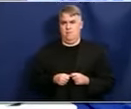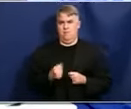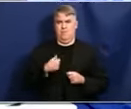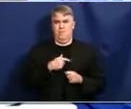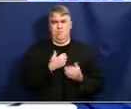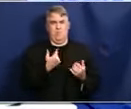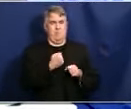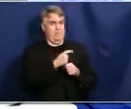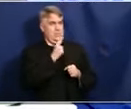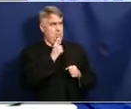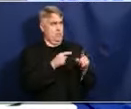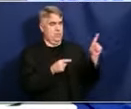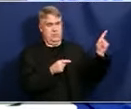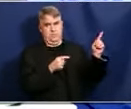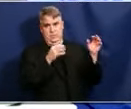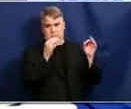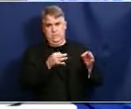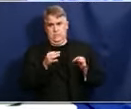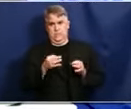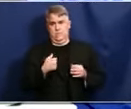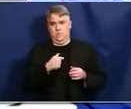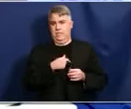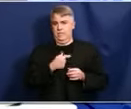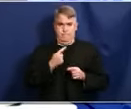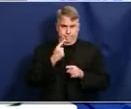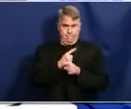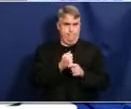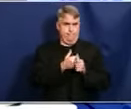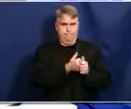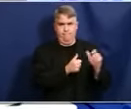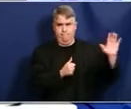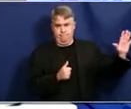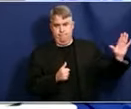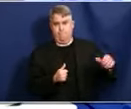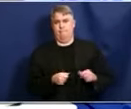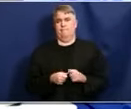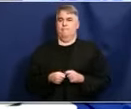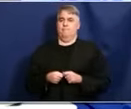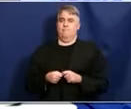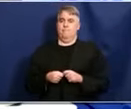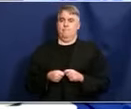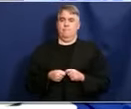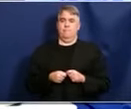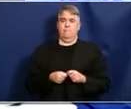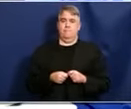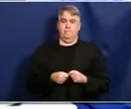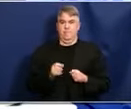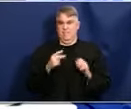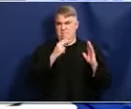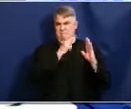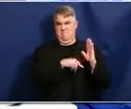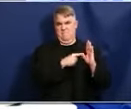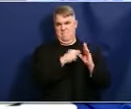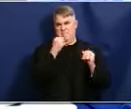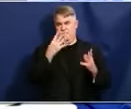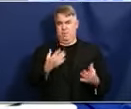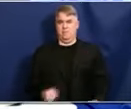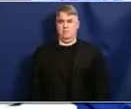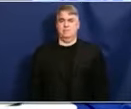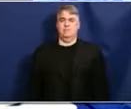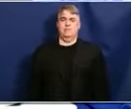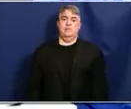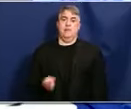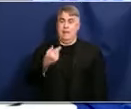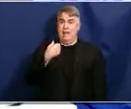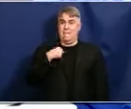we have the largest number of categories so that those individuals that have the underlying medical